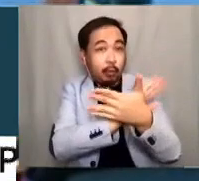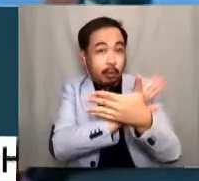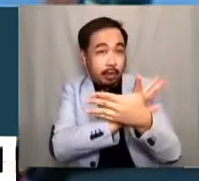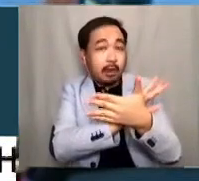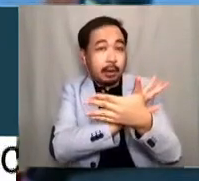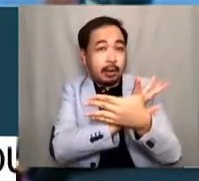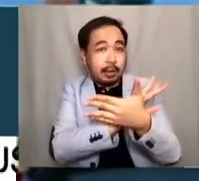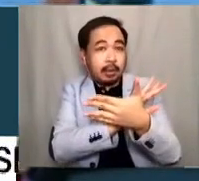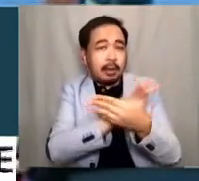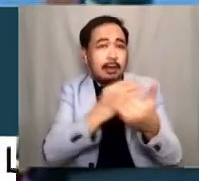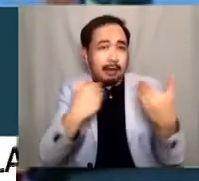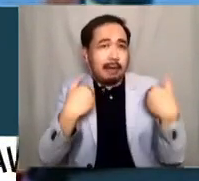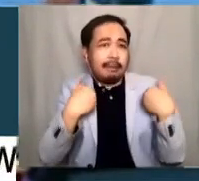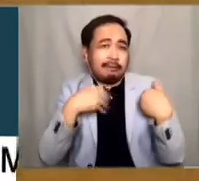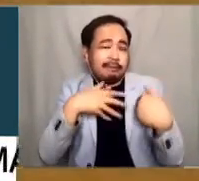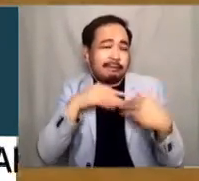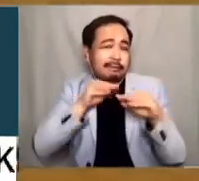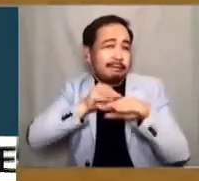generates